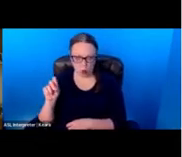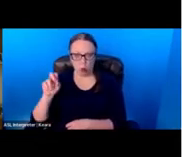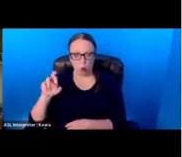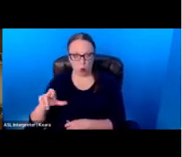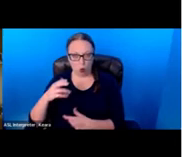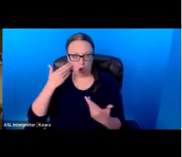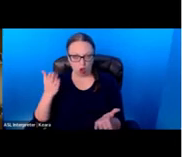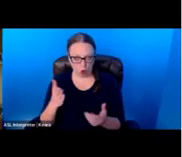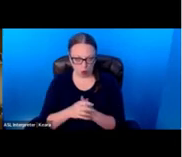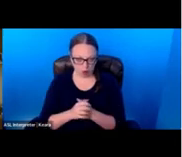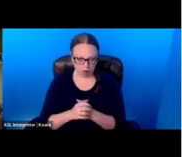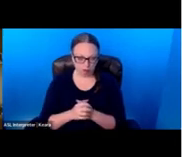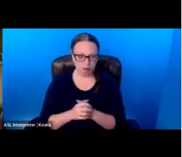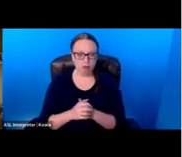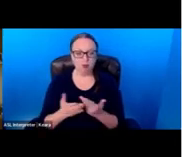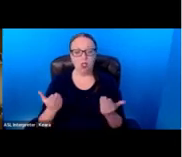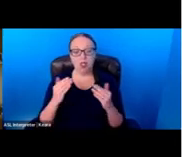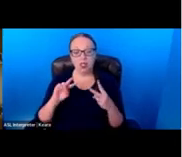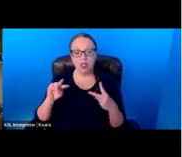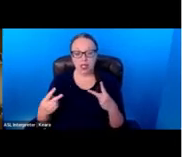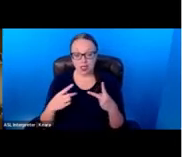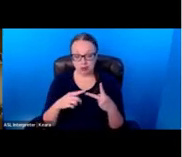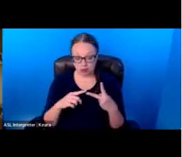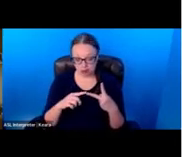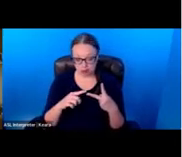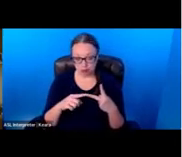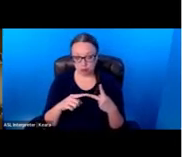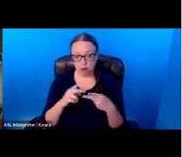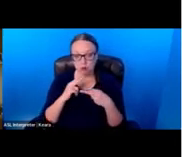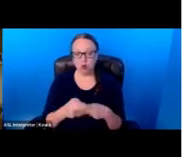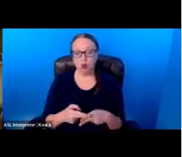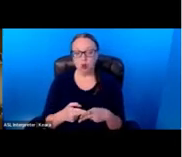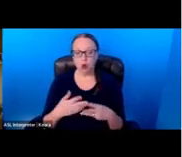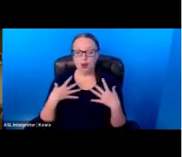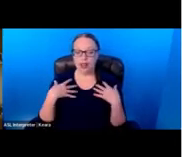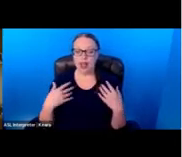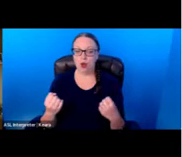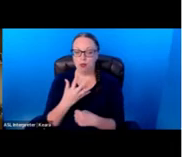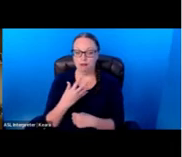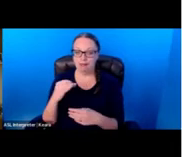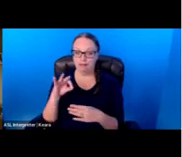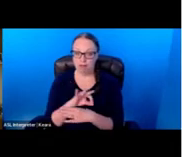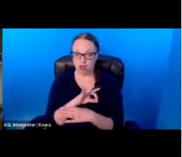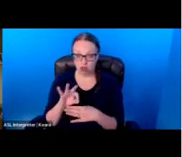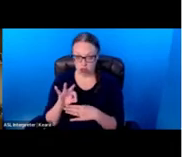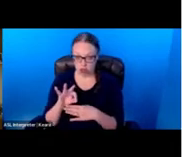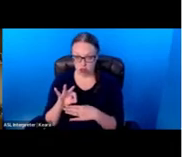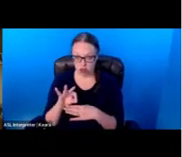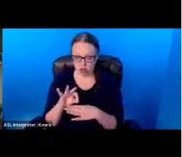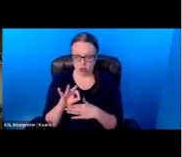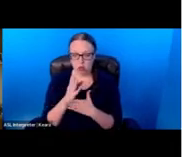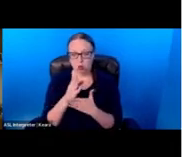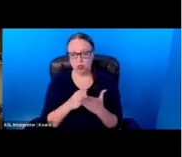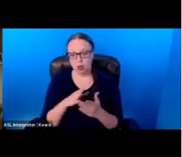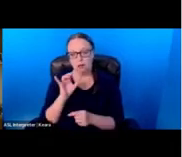The second domain of control variables I called health and function. So some of these